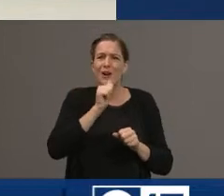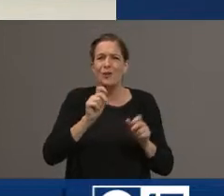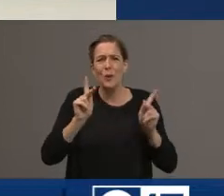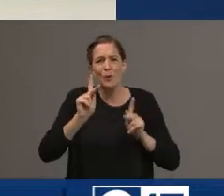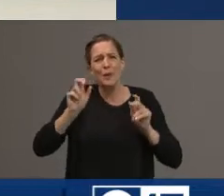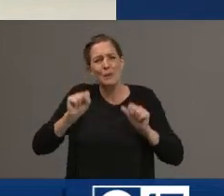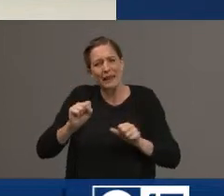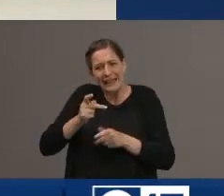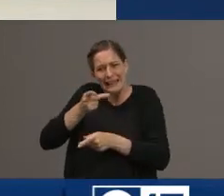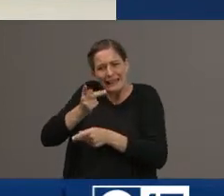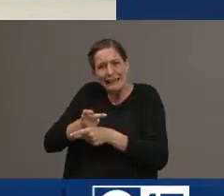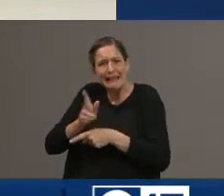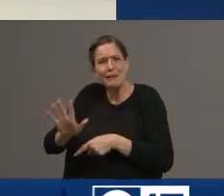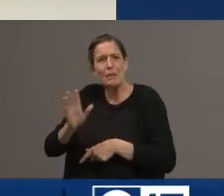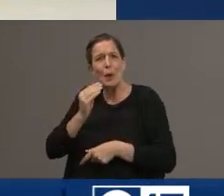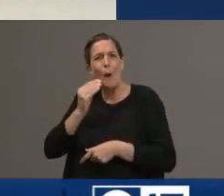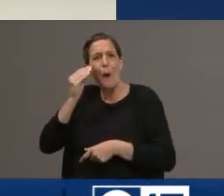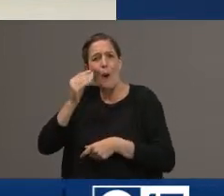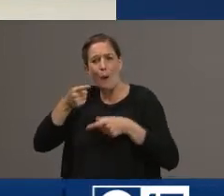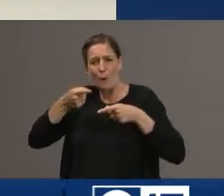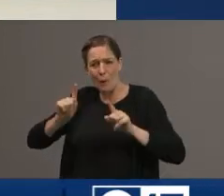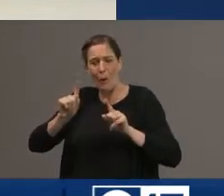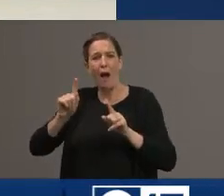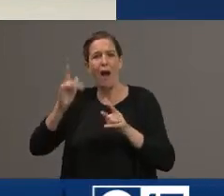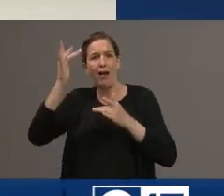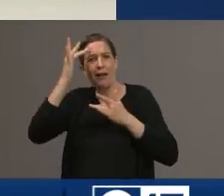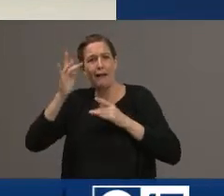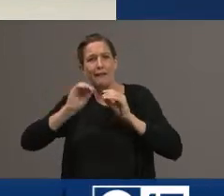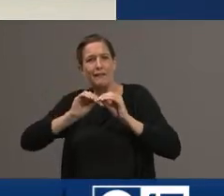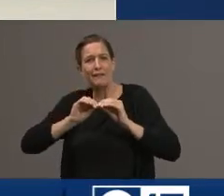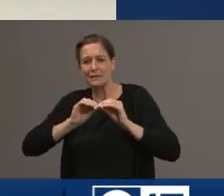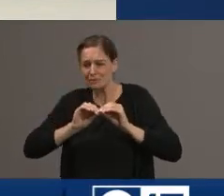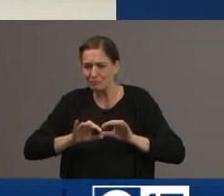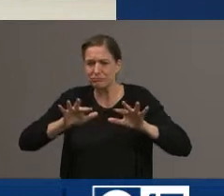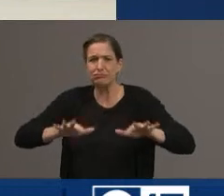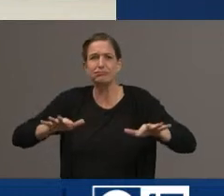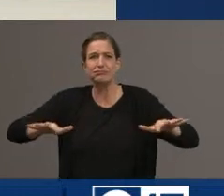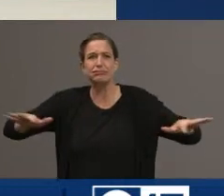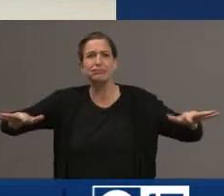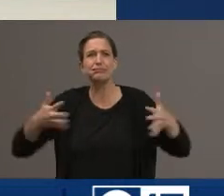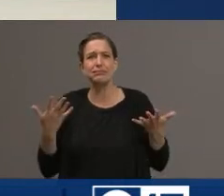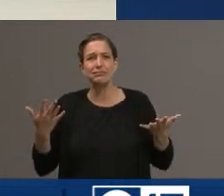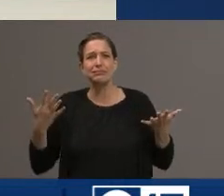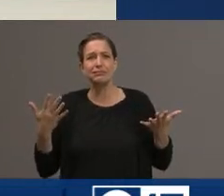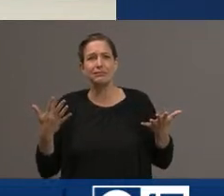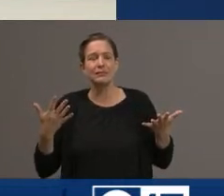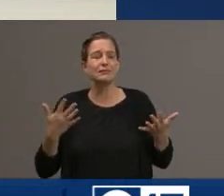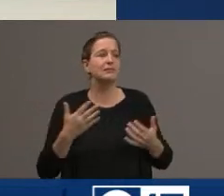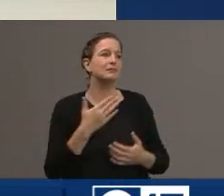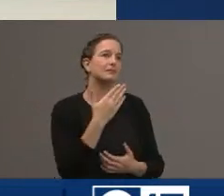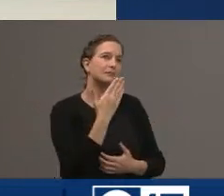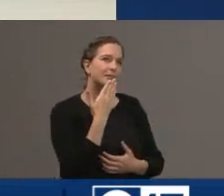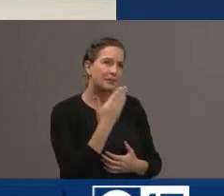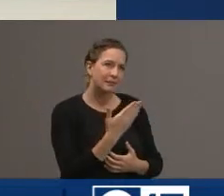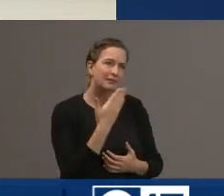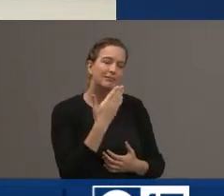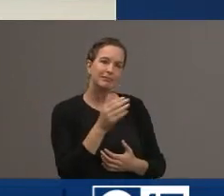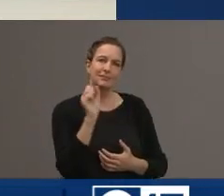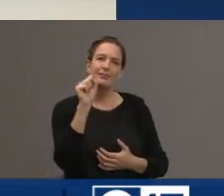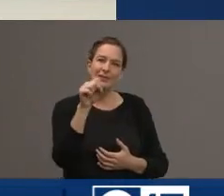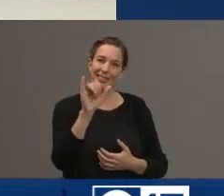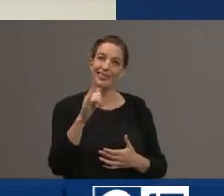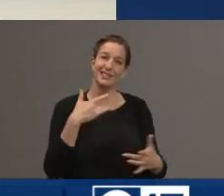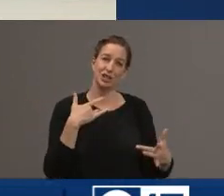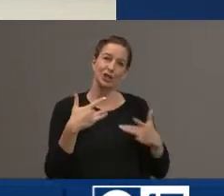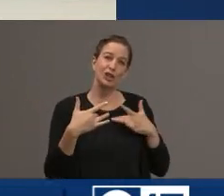this virus continues to spread? Thank you, Kate. Well, of course, that's a concern for us